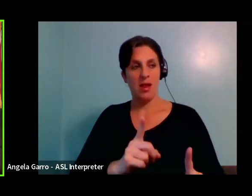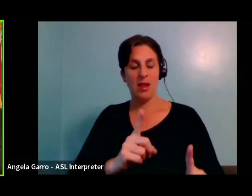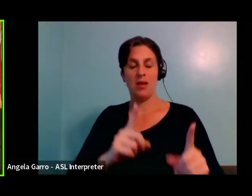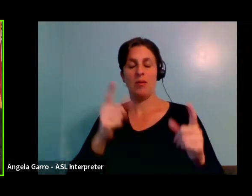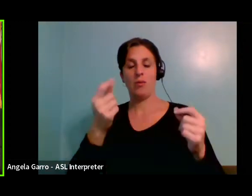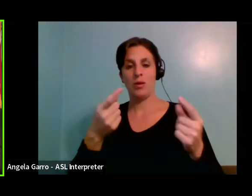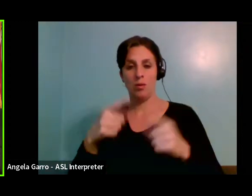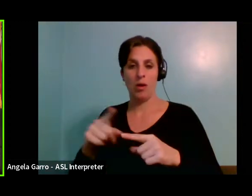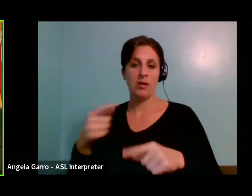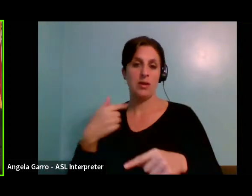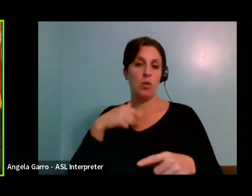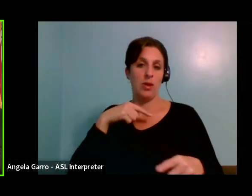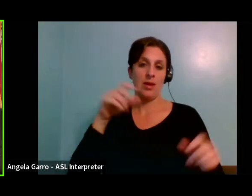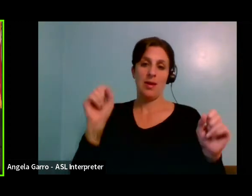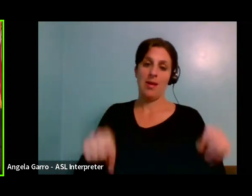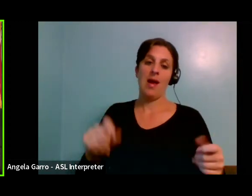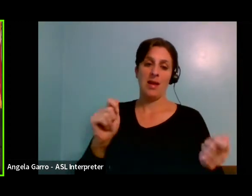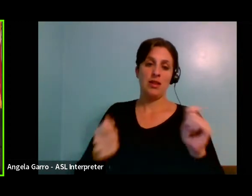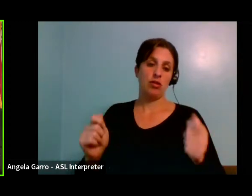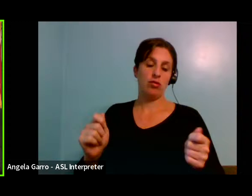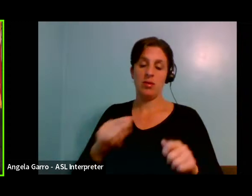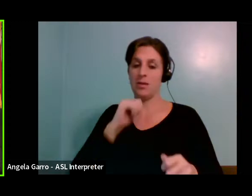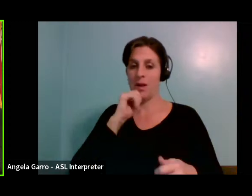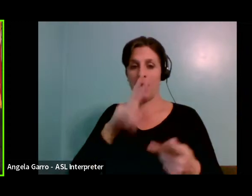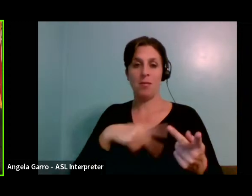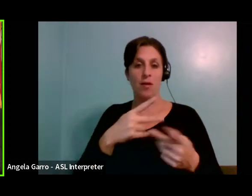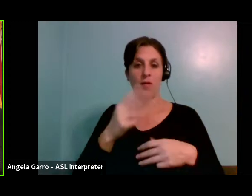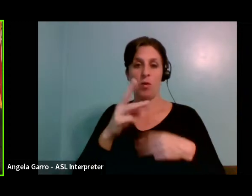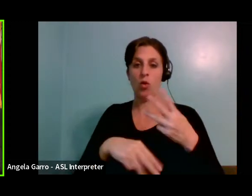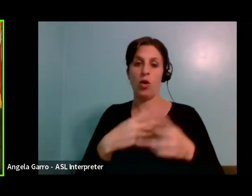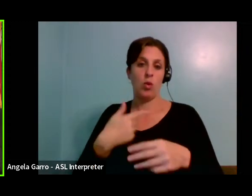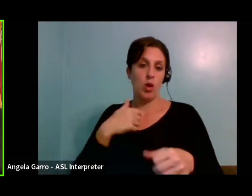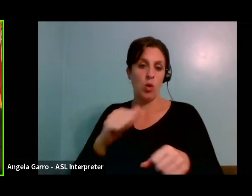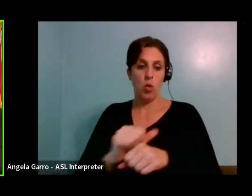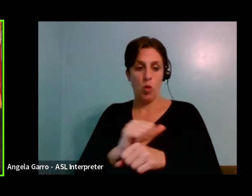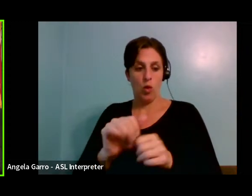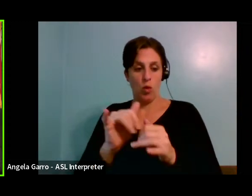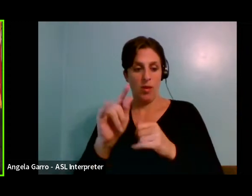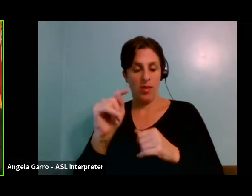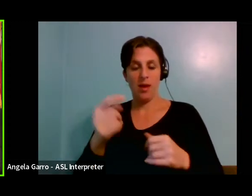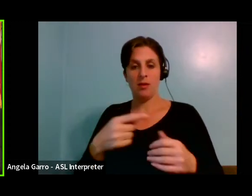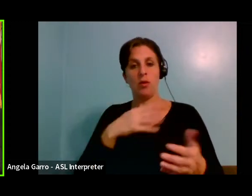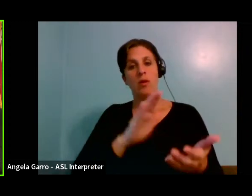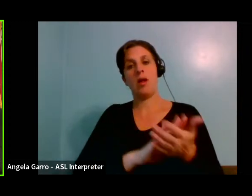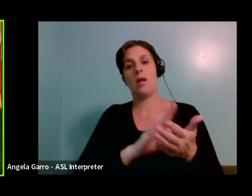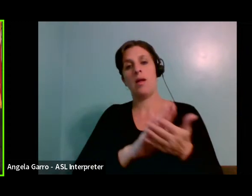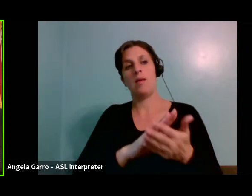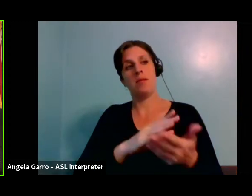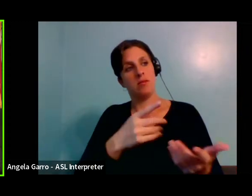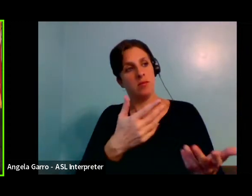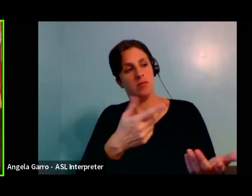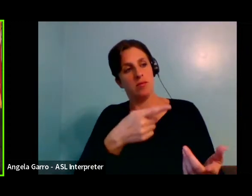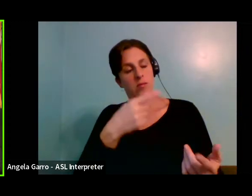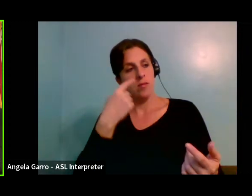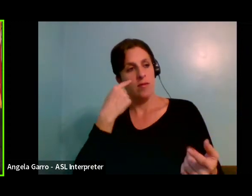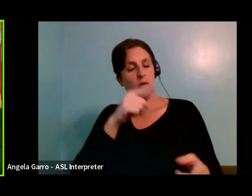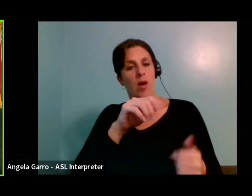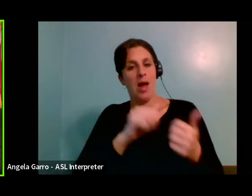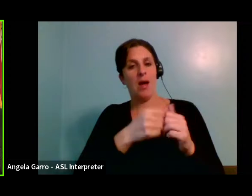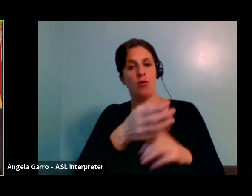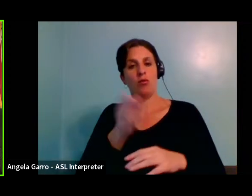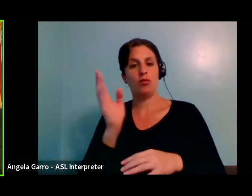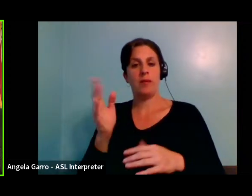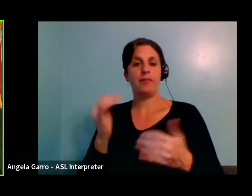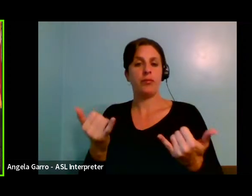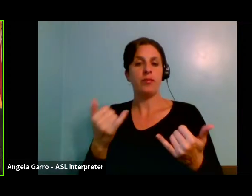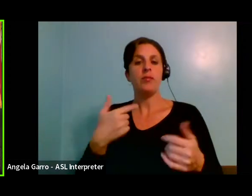so that we can make adjustments. So it's not a perfect world, and let's work with it. So I just want to compliment you on how you presented today, and so we can really